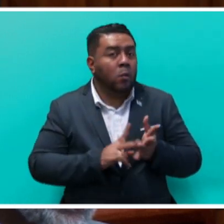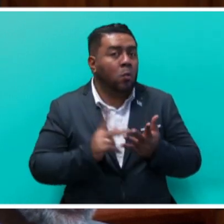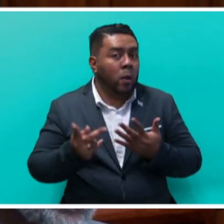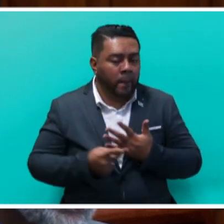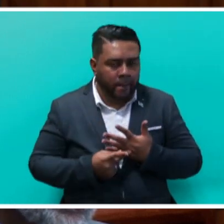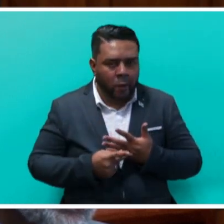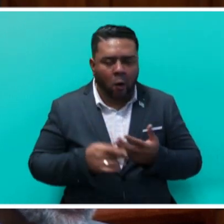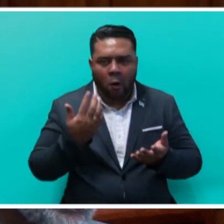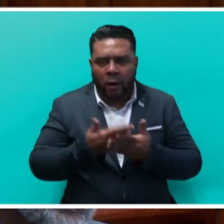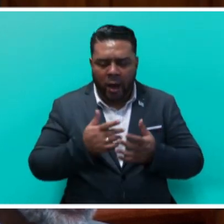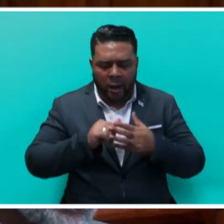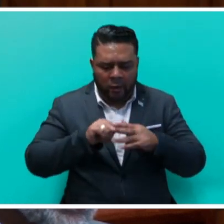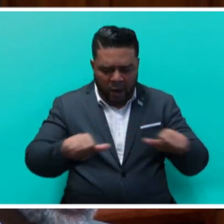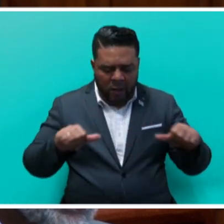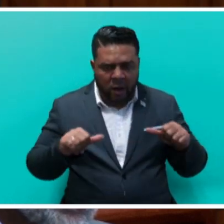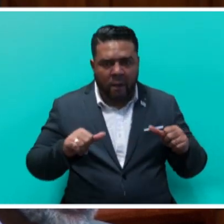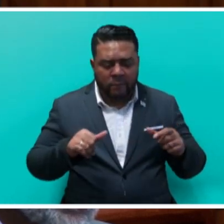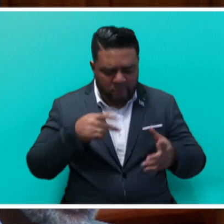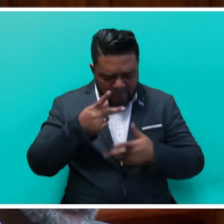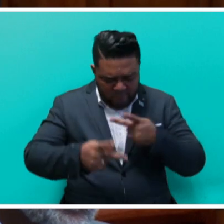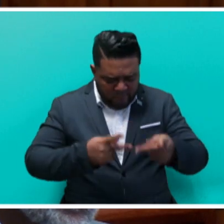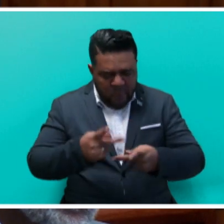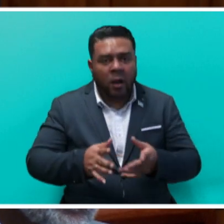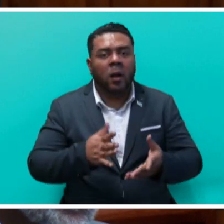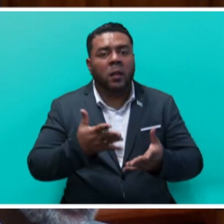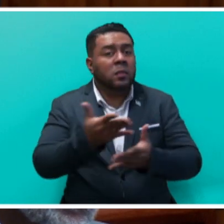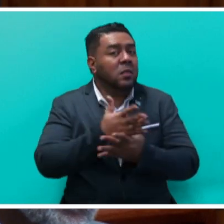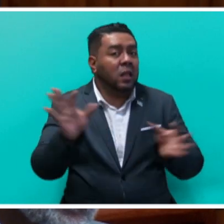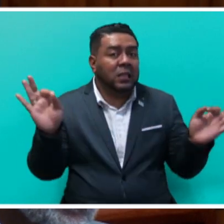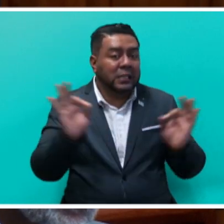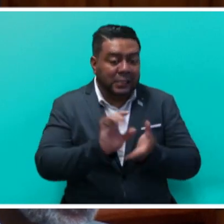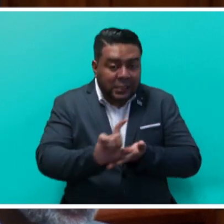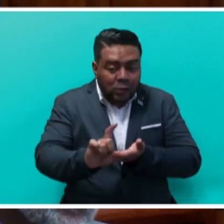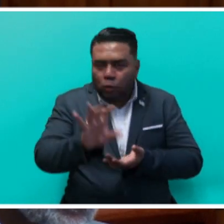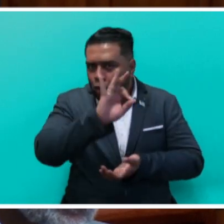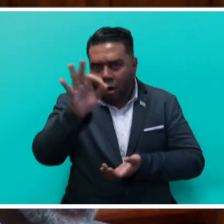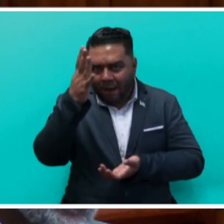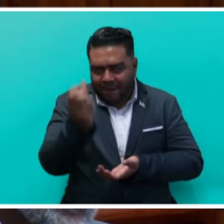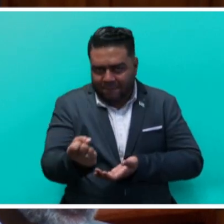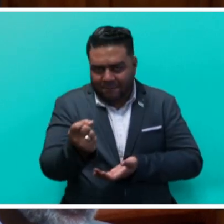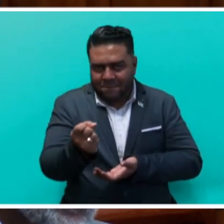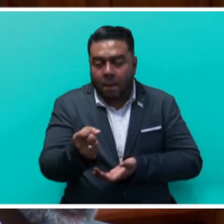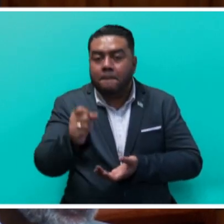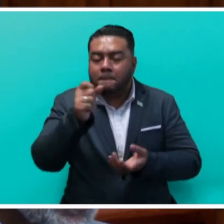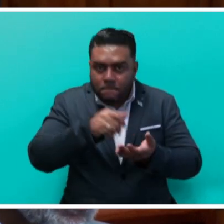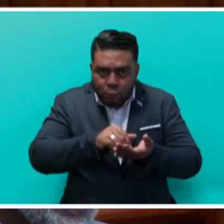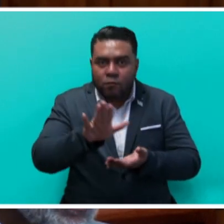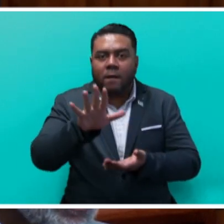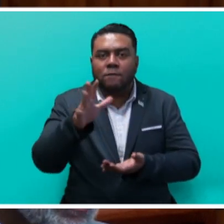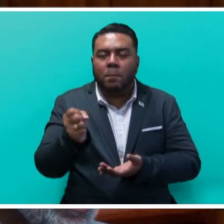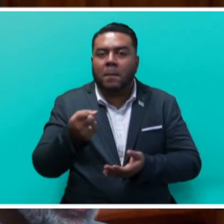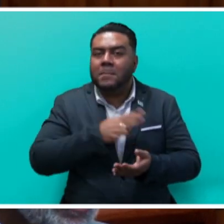on agriculture production was not that clear, we did not have approval from the Ministry